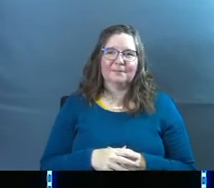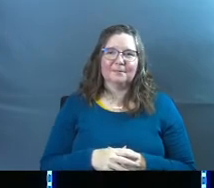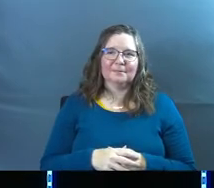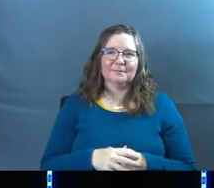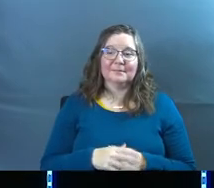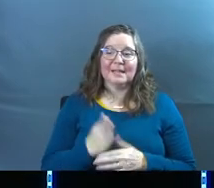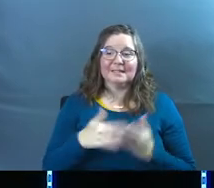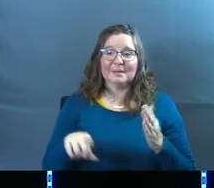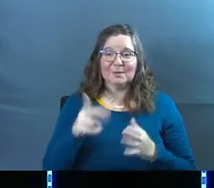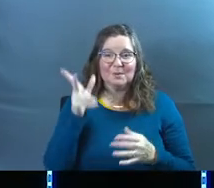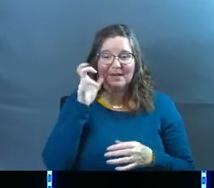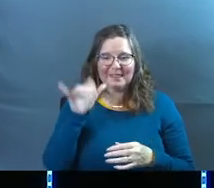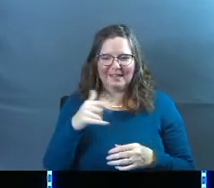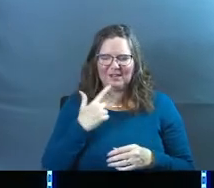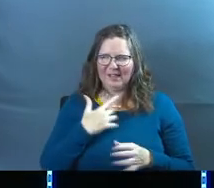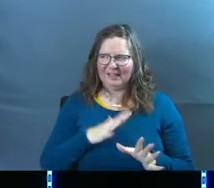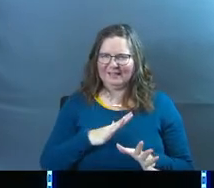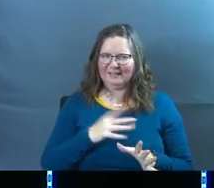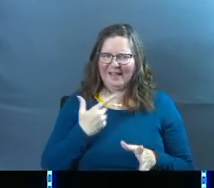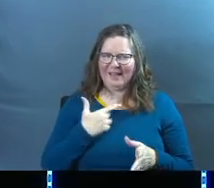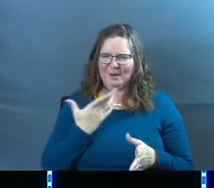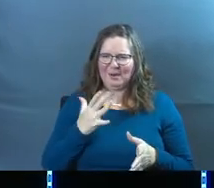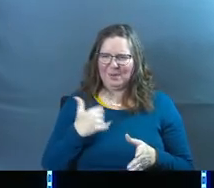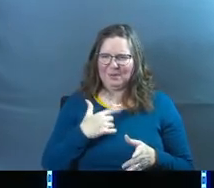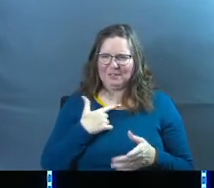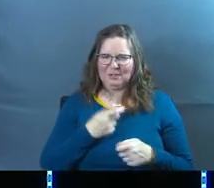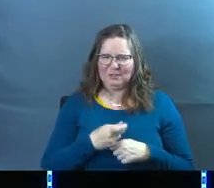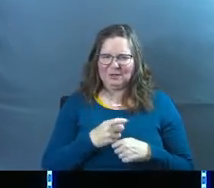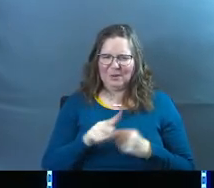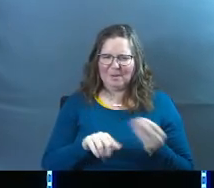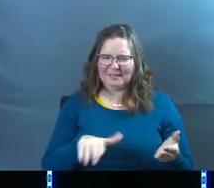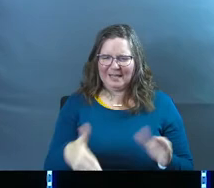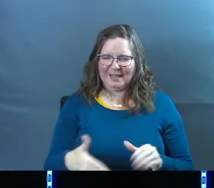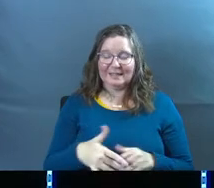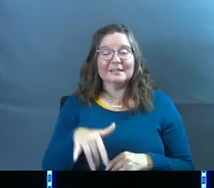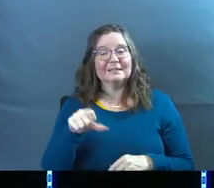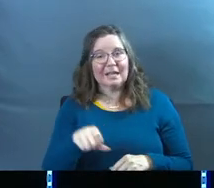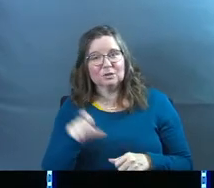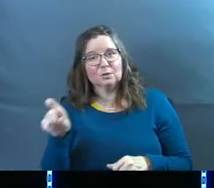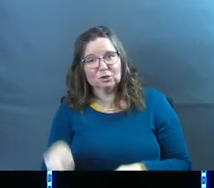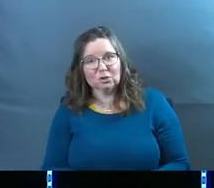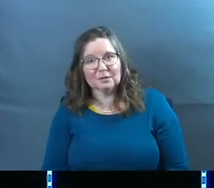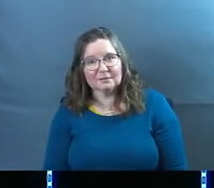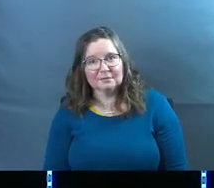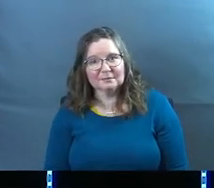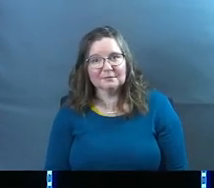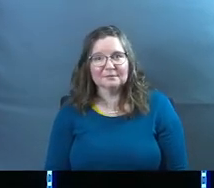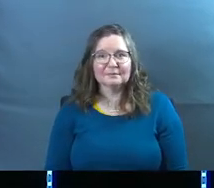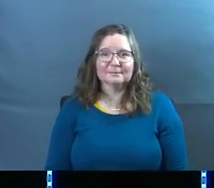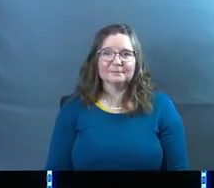And some of you hear that and you're like, I don't know that we should joke about death. Yes, we should.